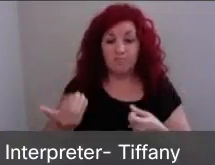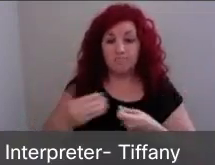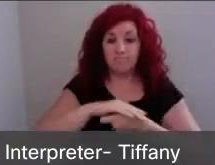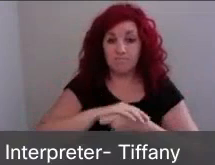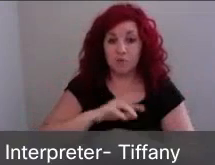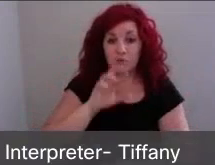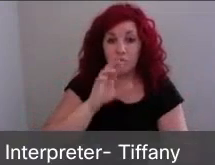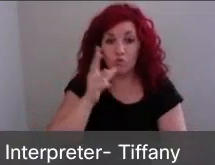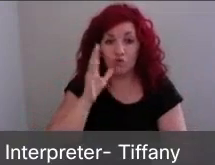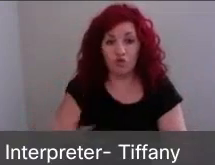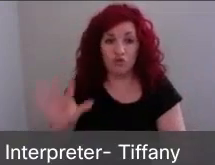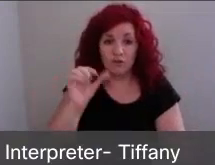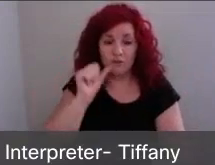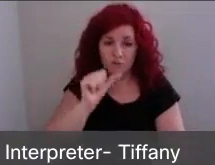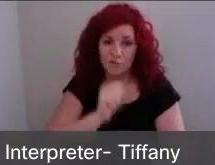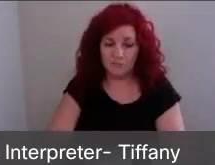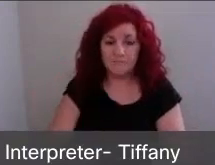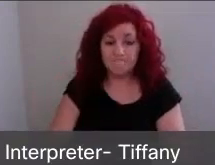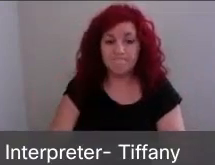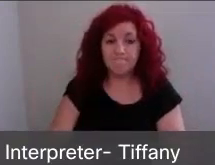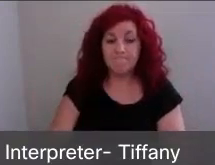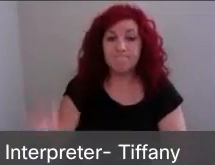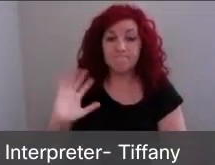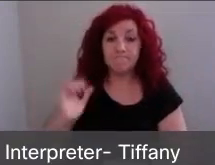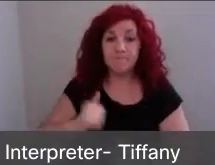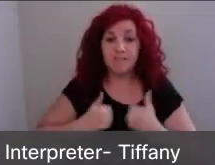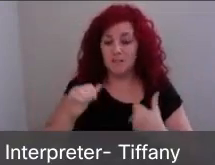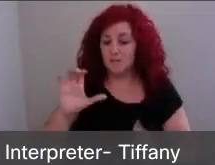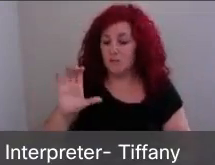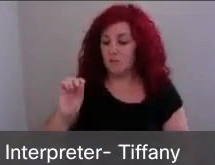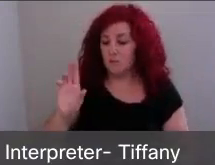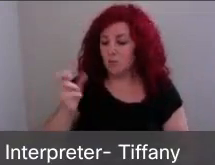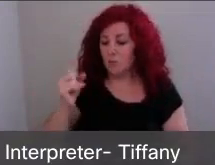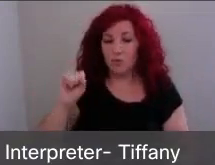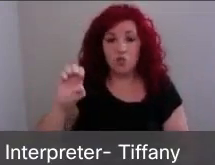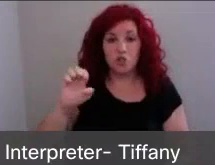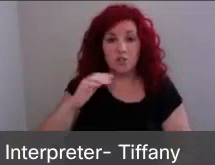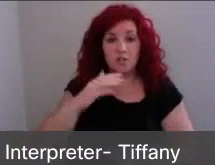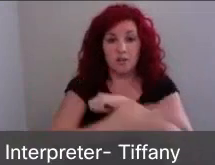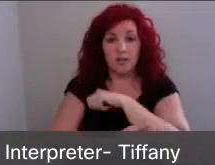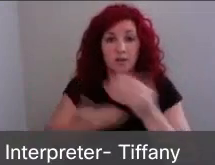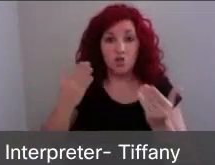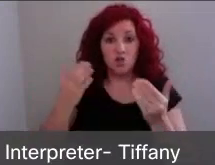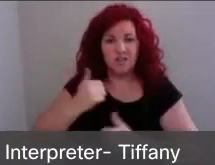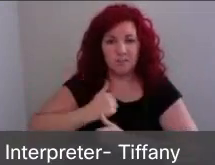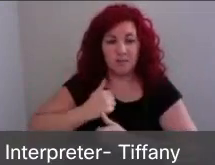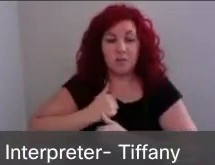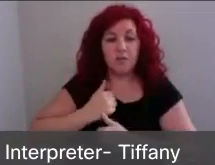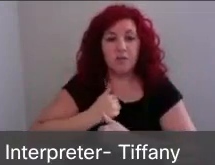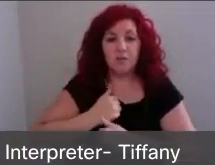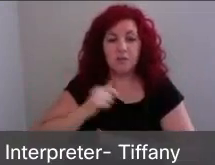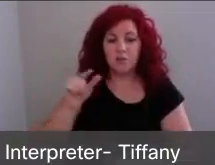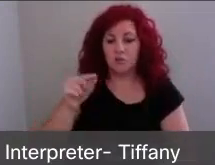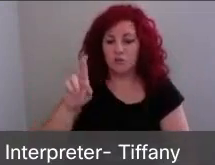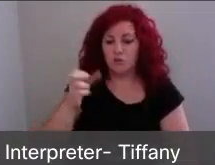rural Arizona. I formerly lived in Cochise County where I was serving the military. Up in Graham County, we have